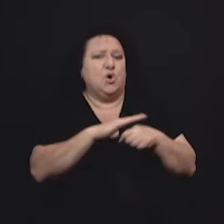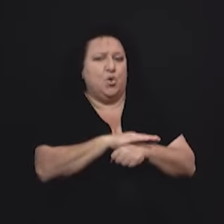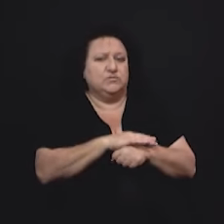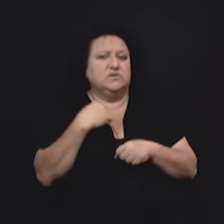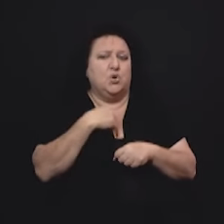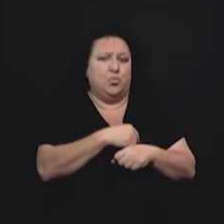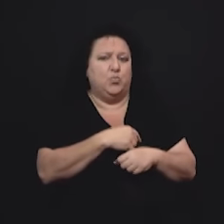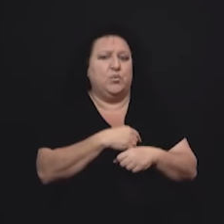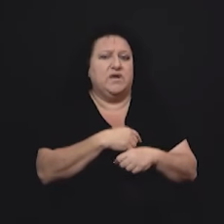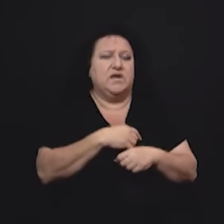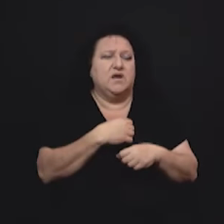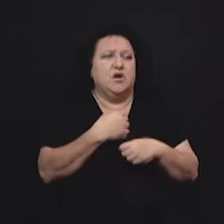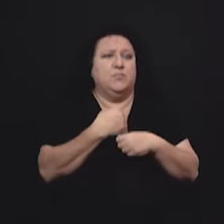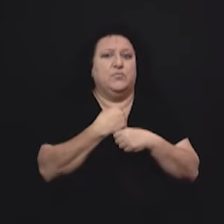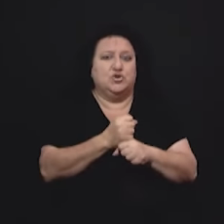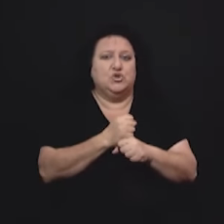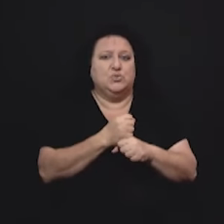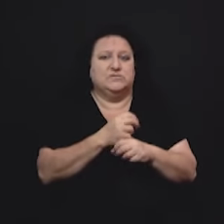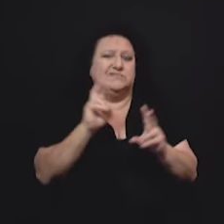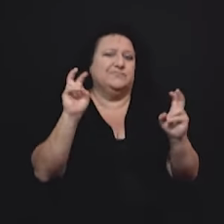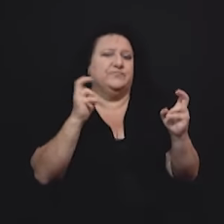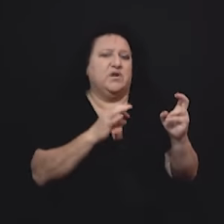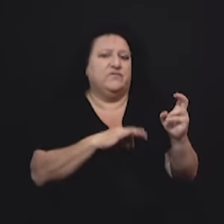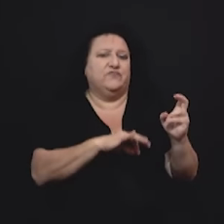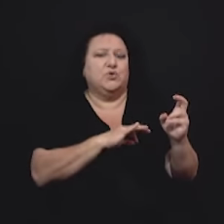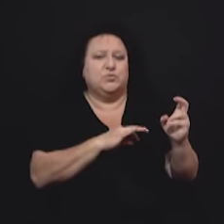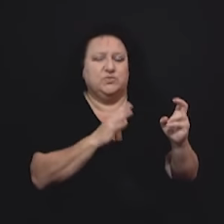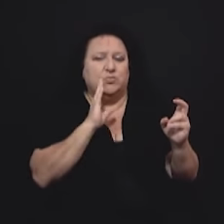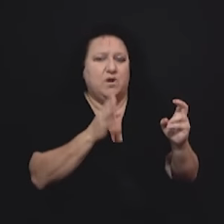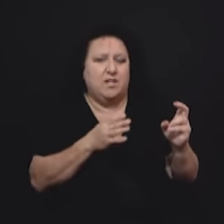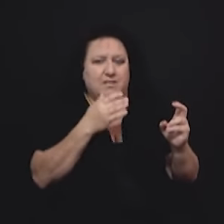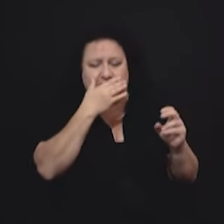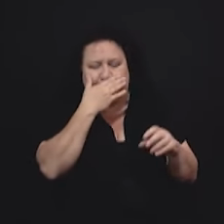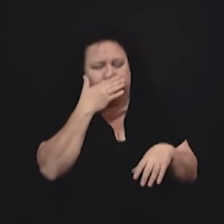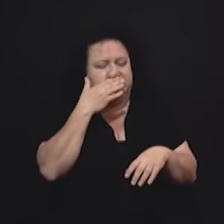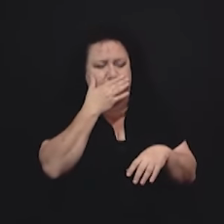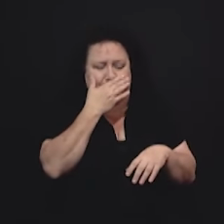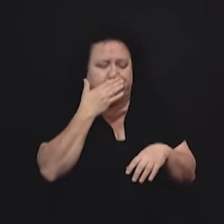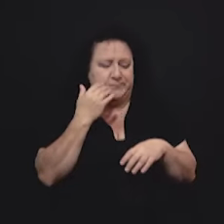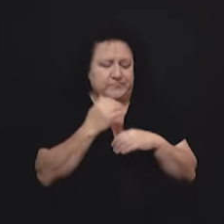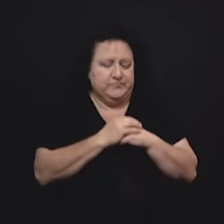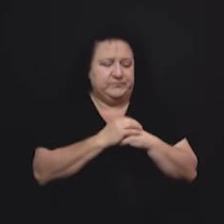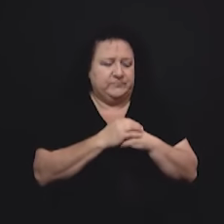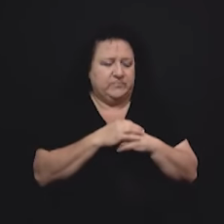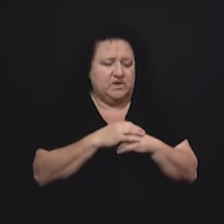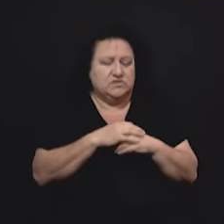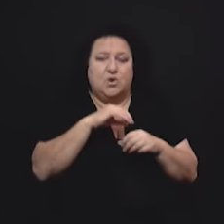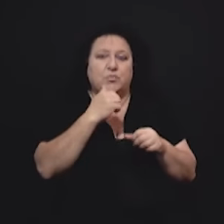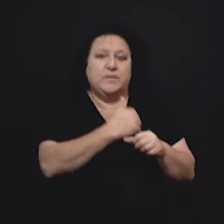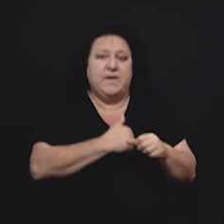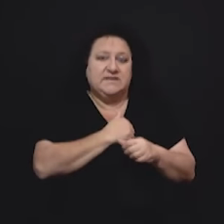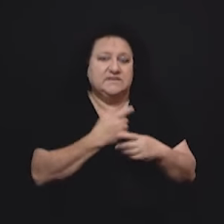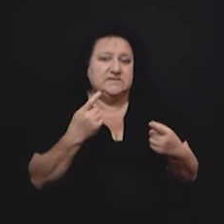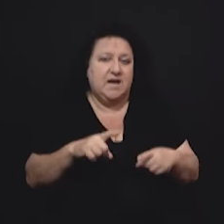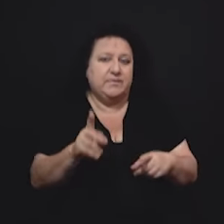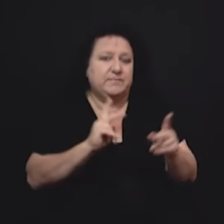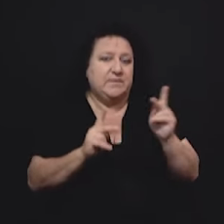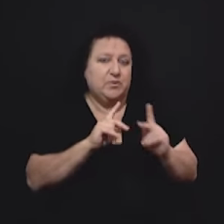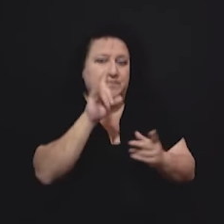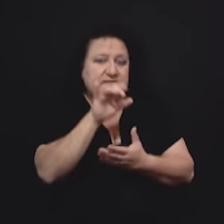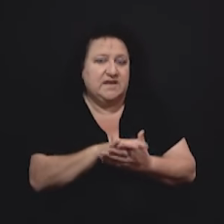will produce fruit. Remember last week, after the gospel was preached, repentance happened and people believed and were